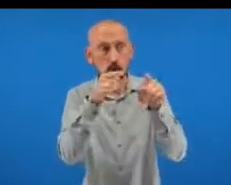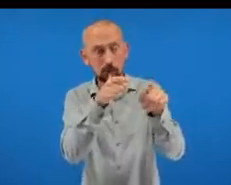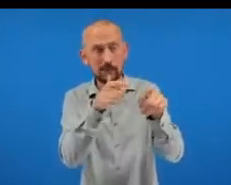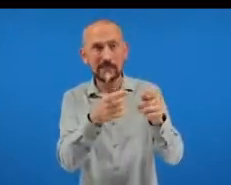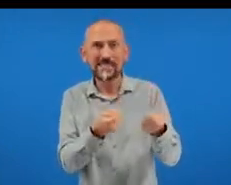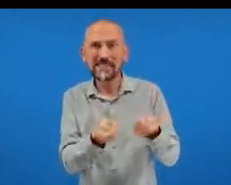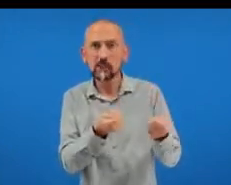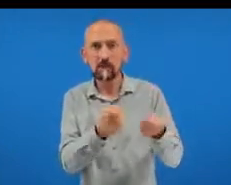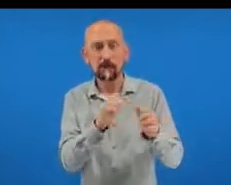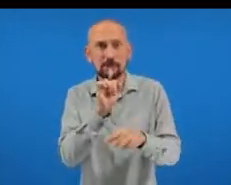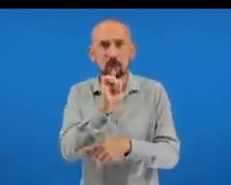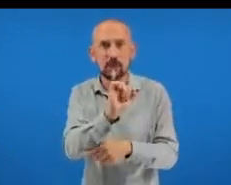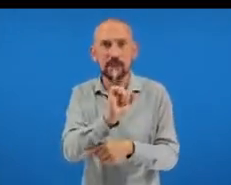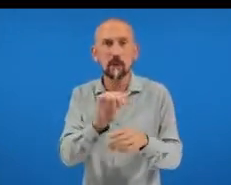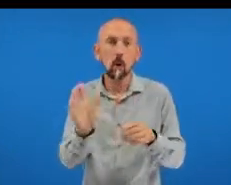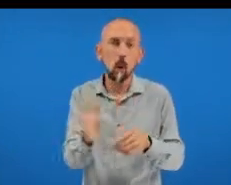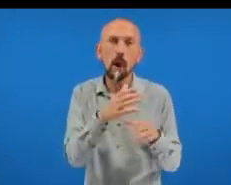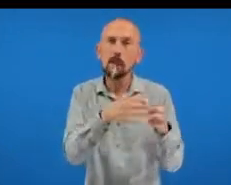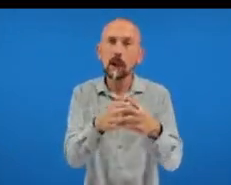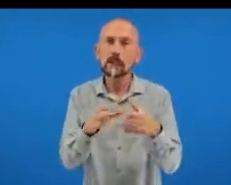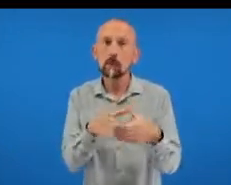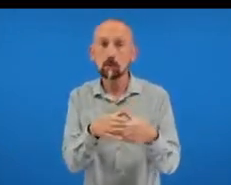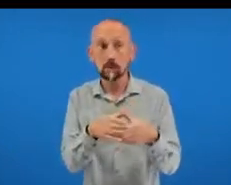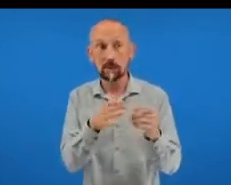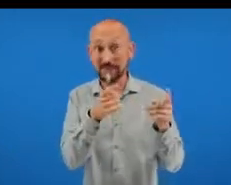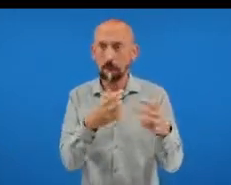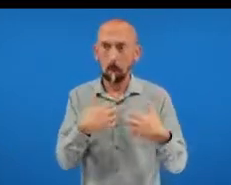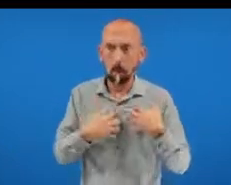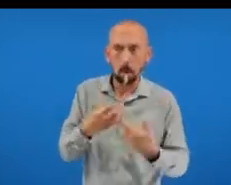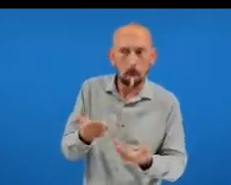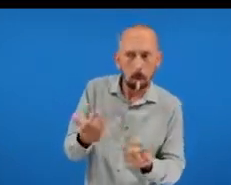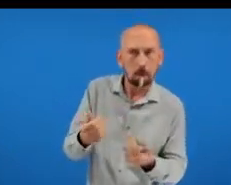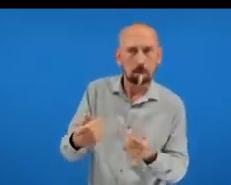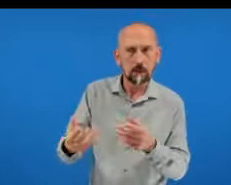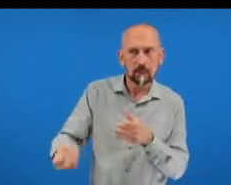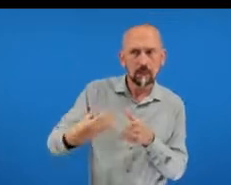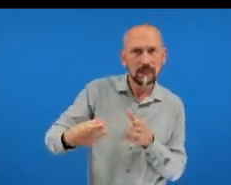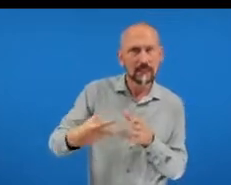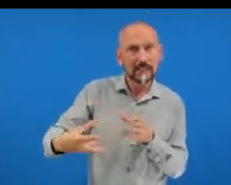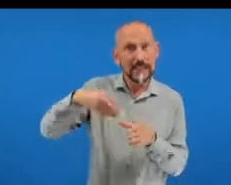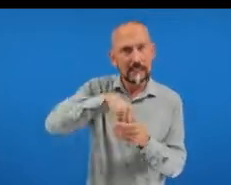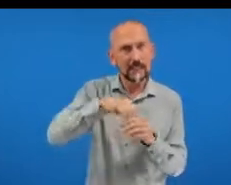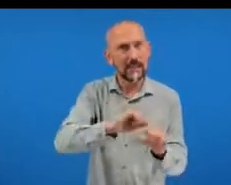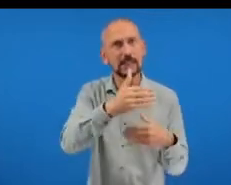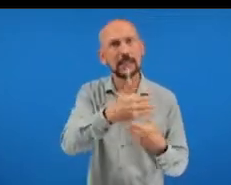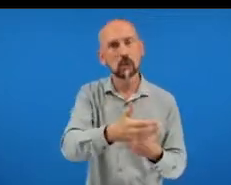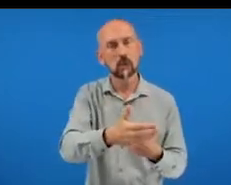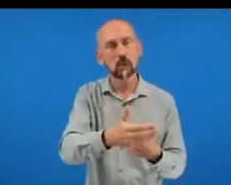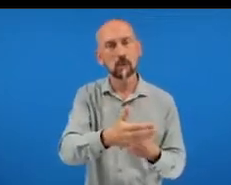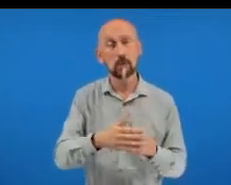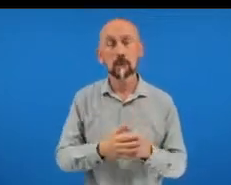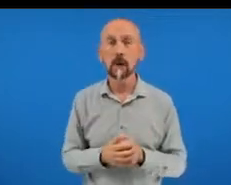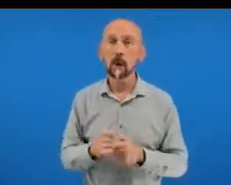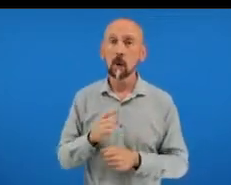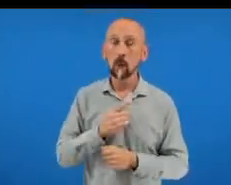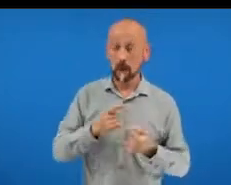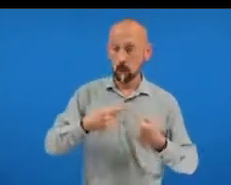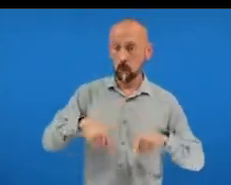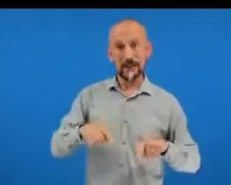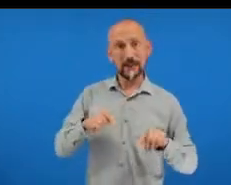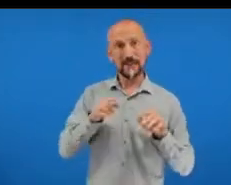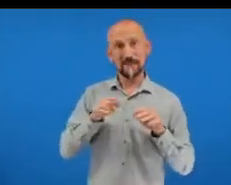that they would be keen for you to link into some of their sessions, because we're very much there to represent